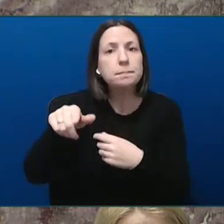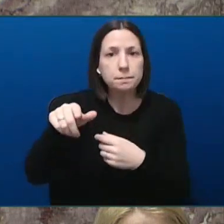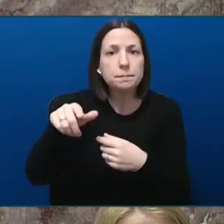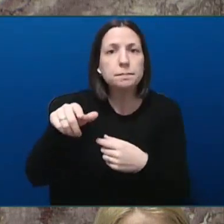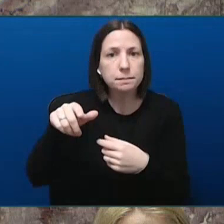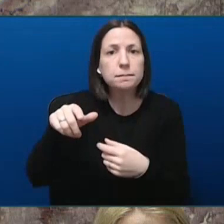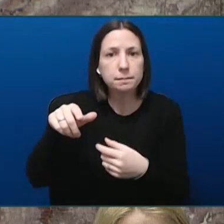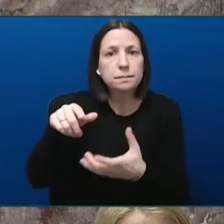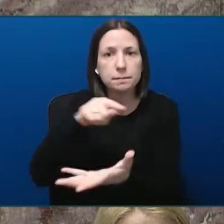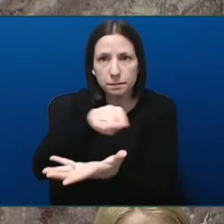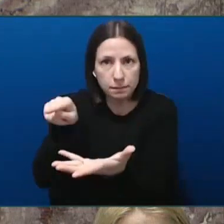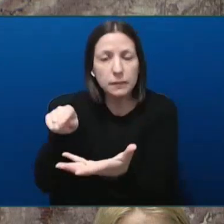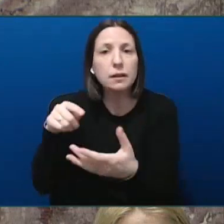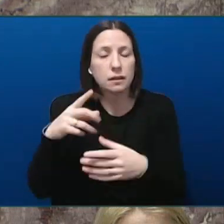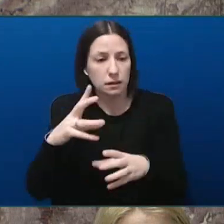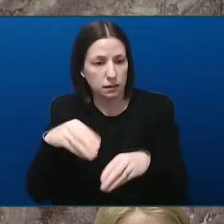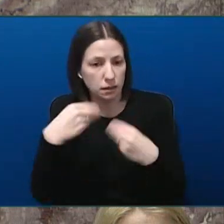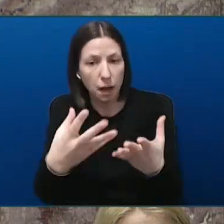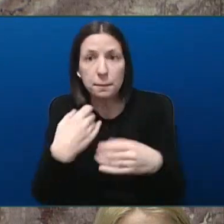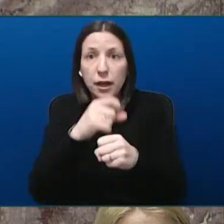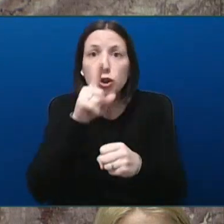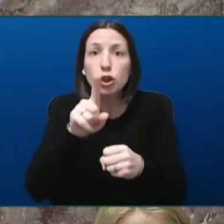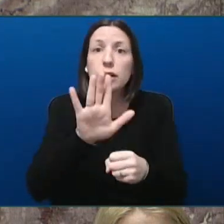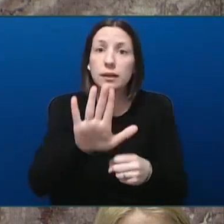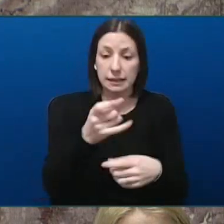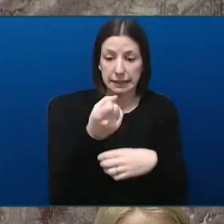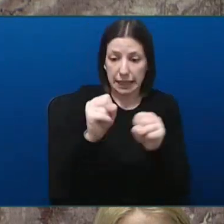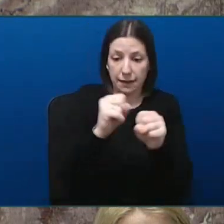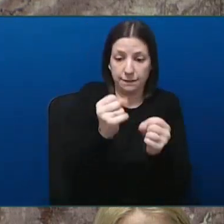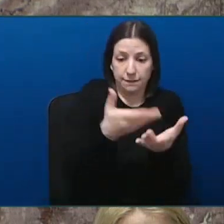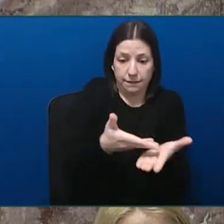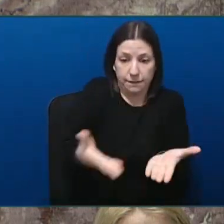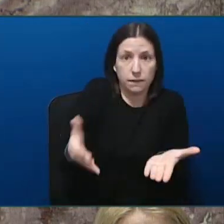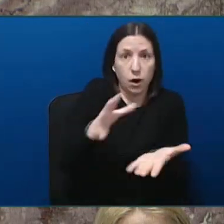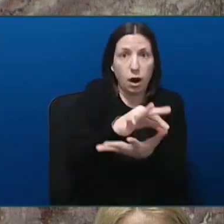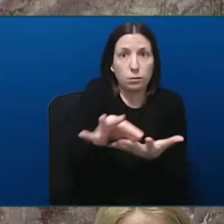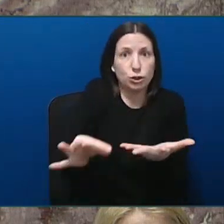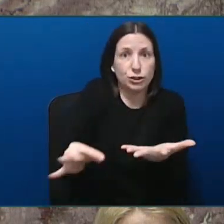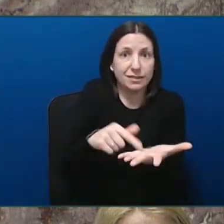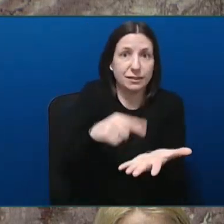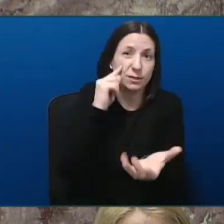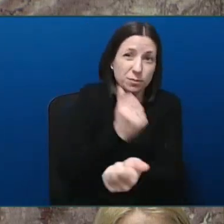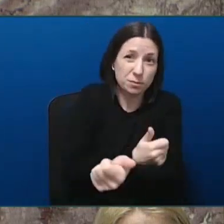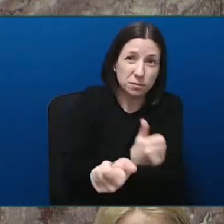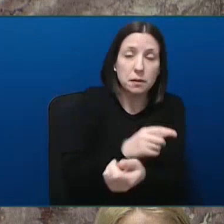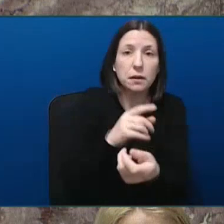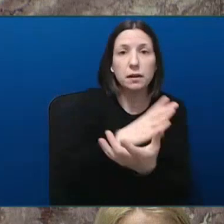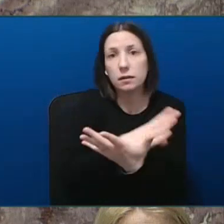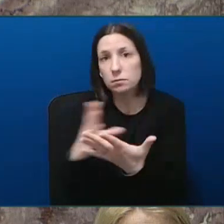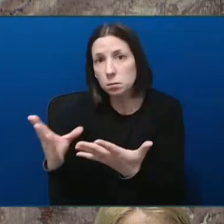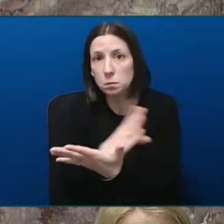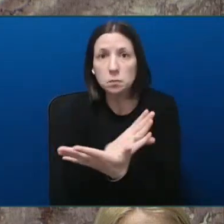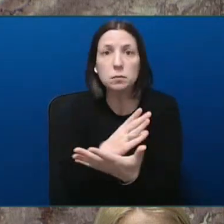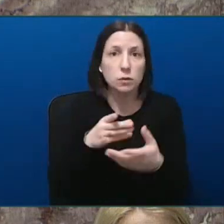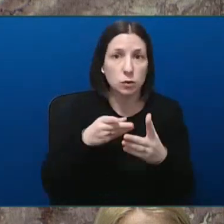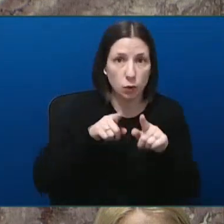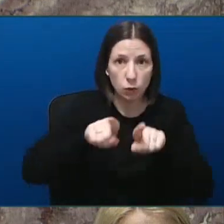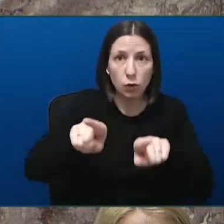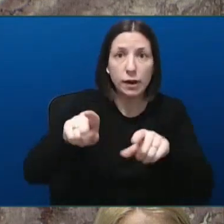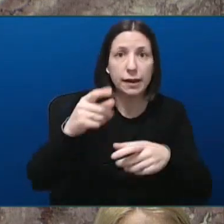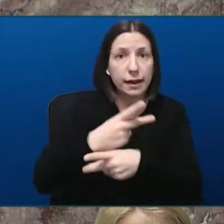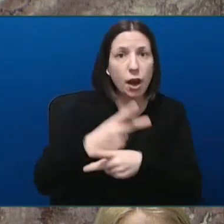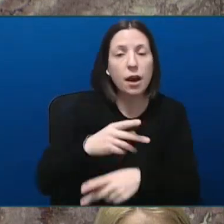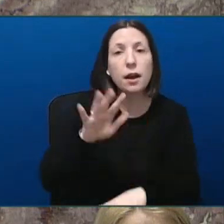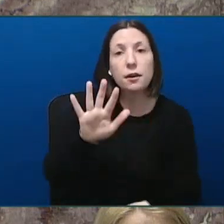making sure that safe supply is available for across the continuum of care. $53 million in